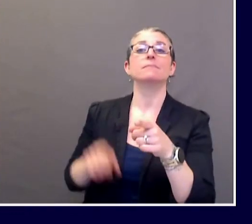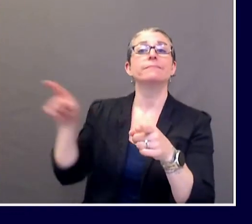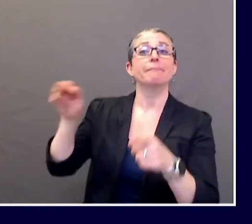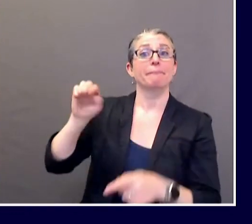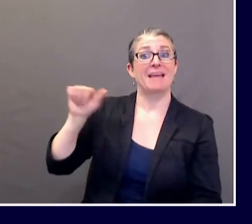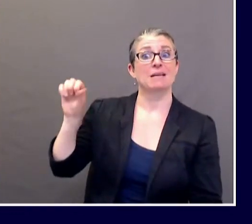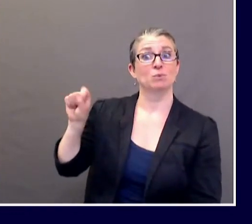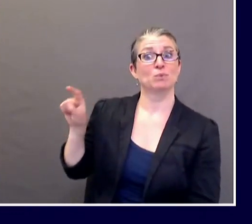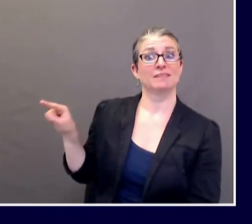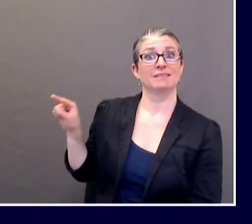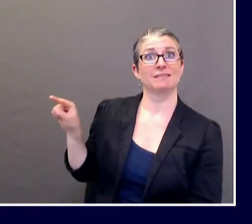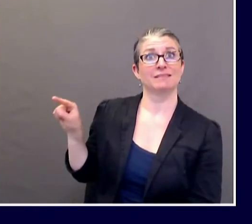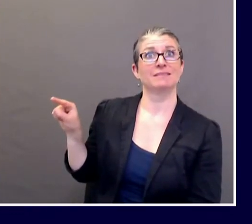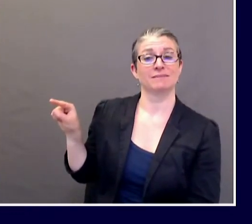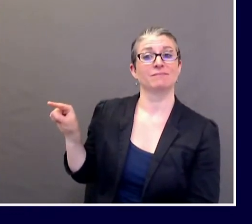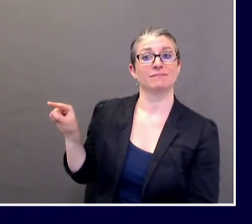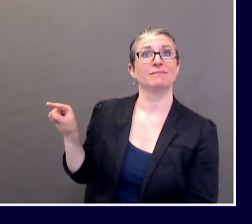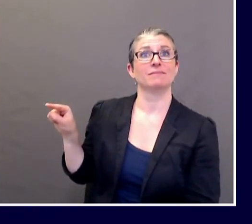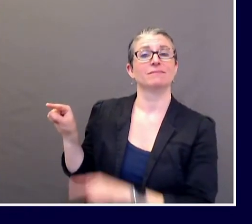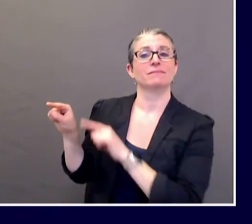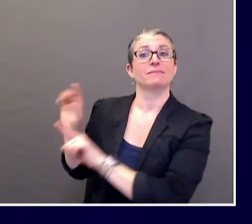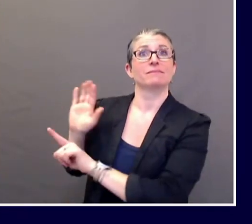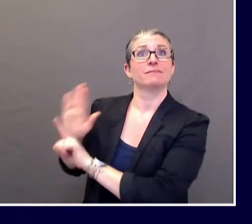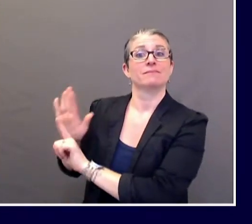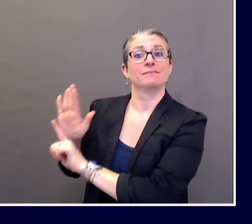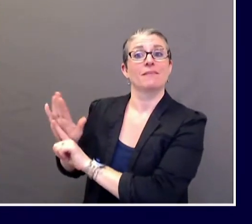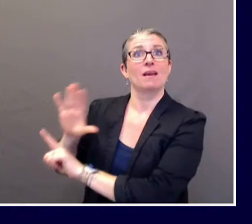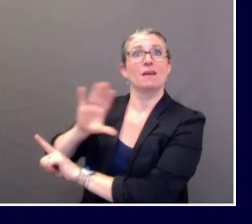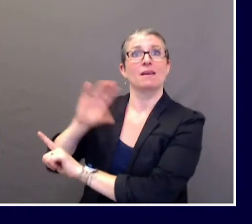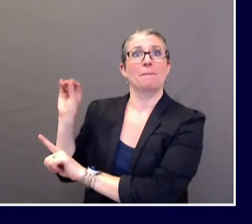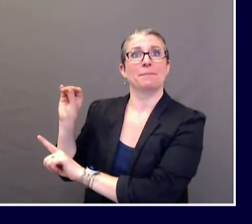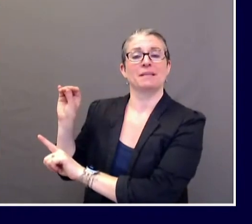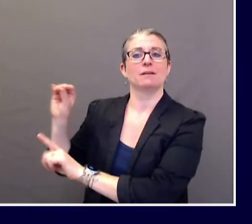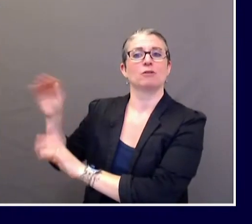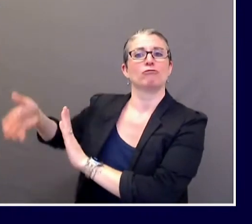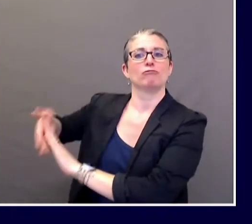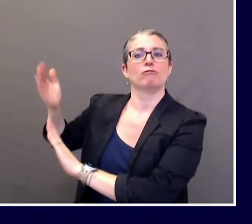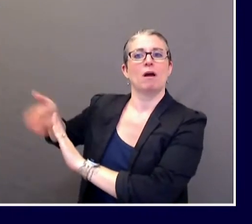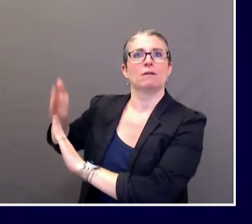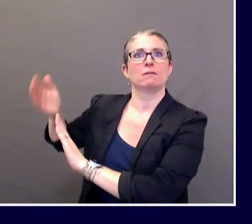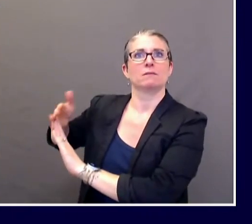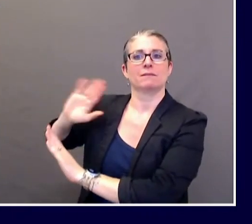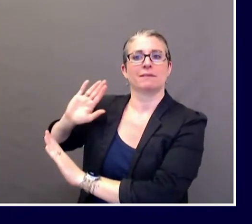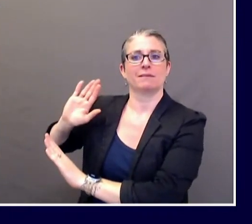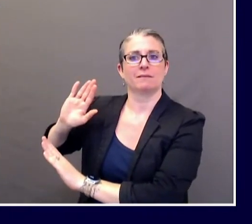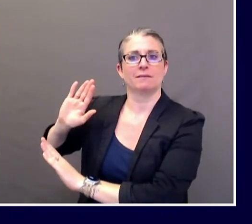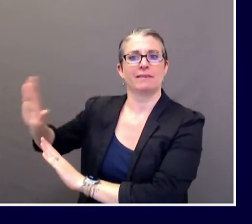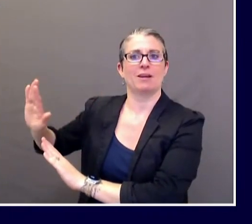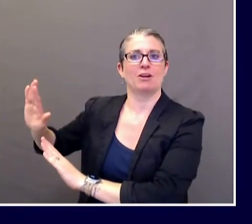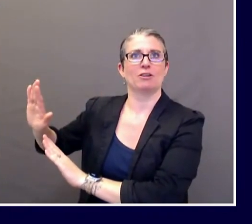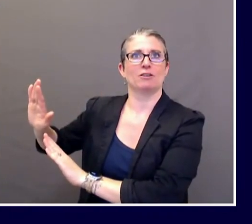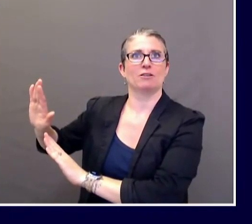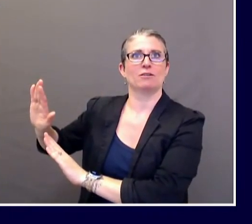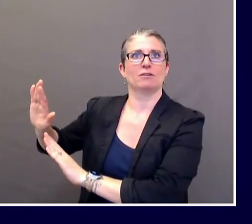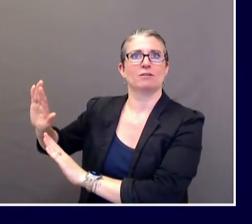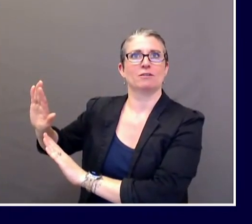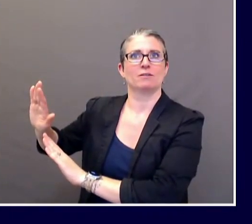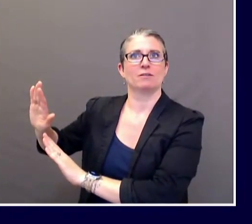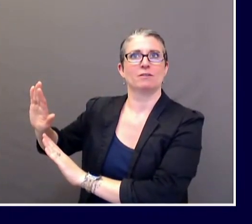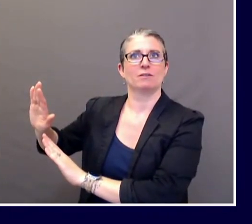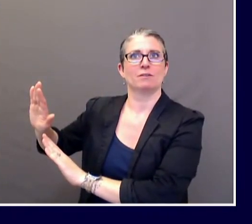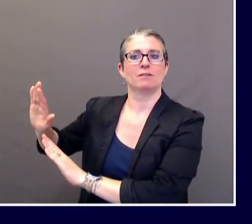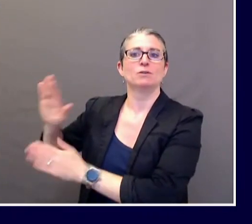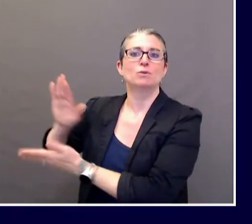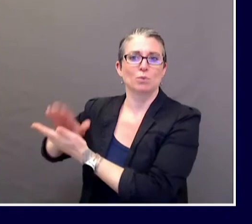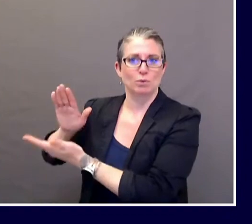model, but then over time, the teachers, the staff, the school nurses got very facile with it, so it was easier for them to do it